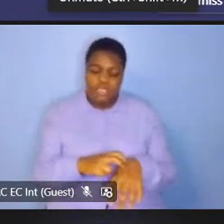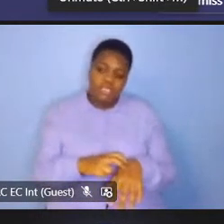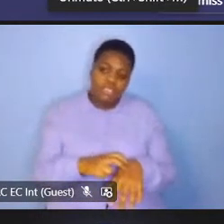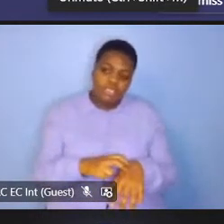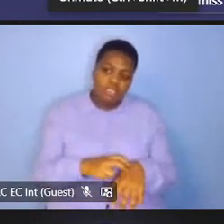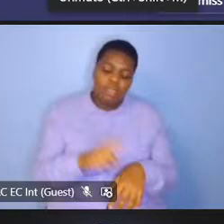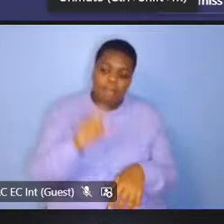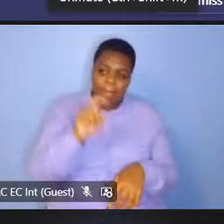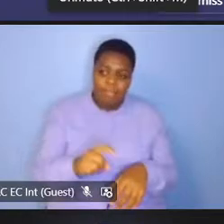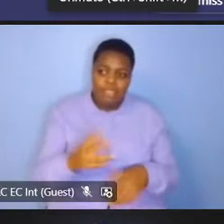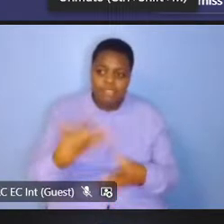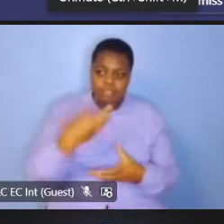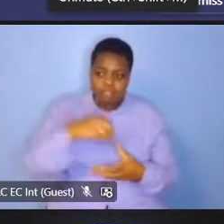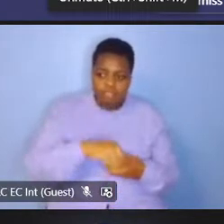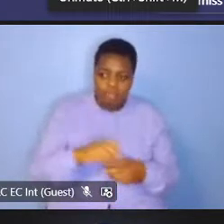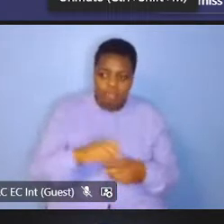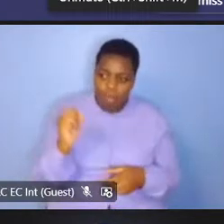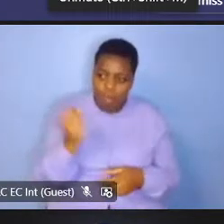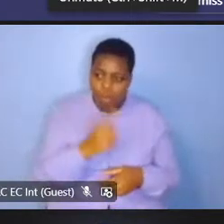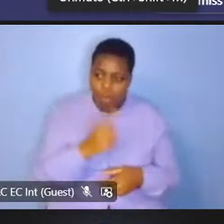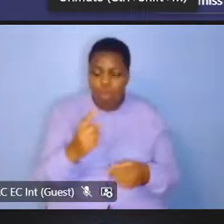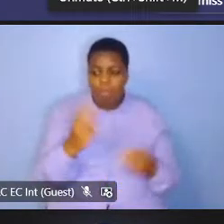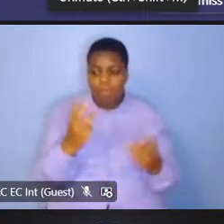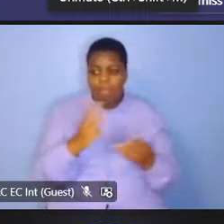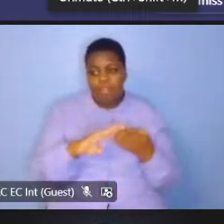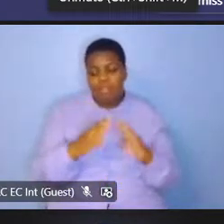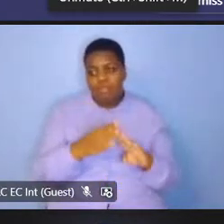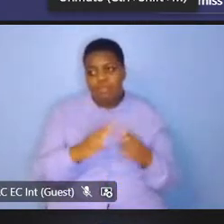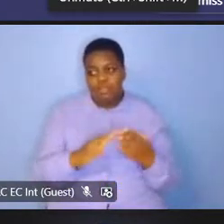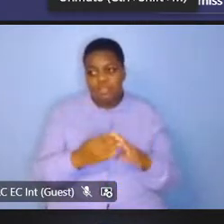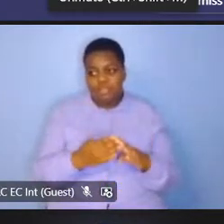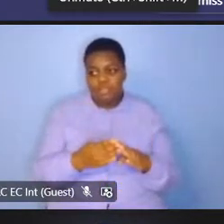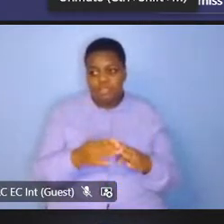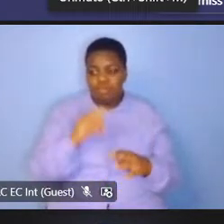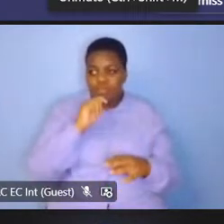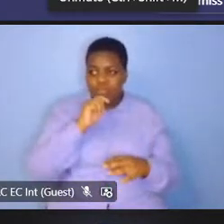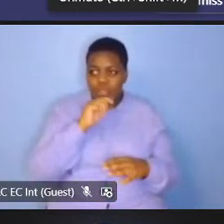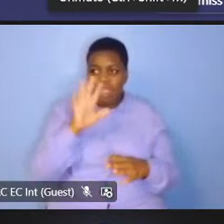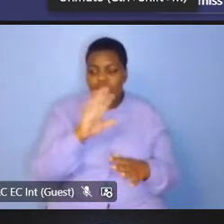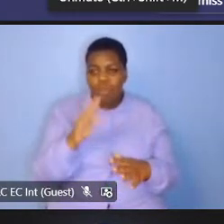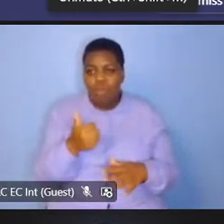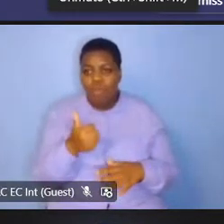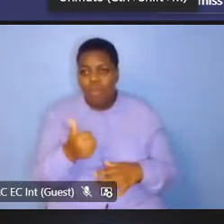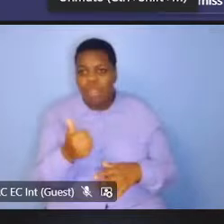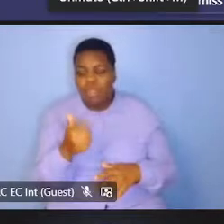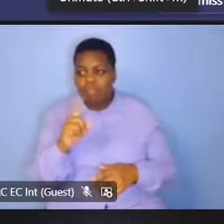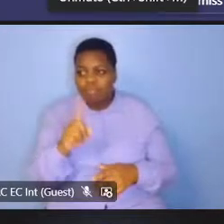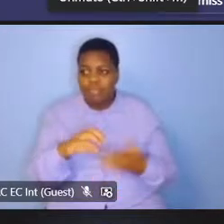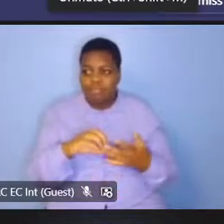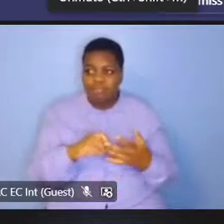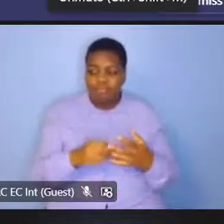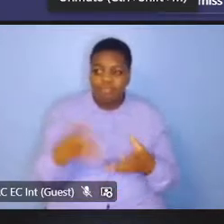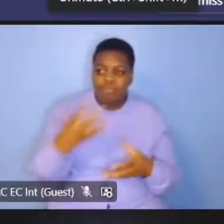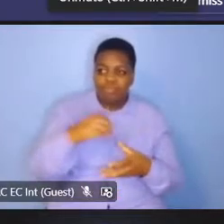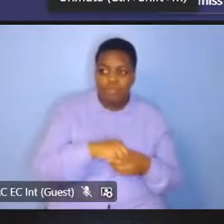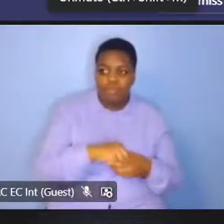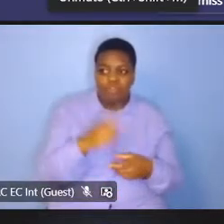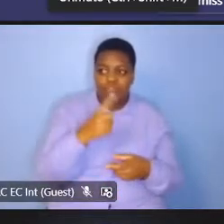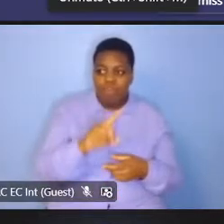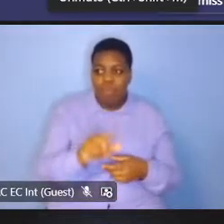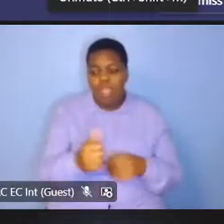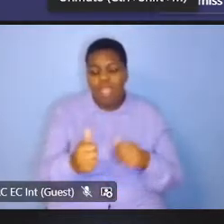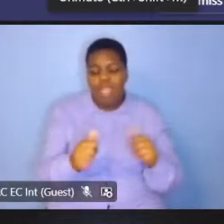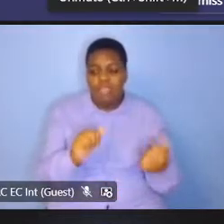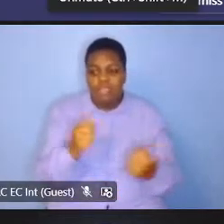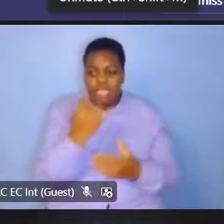should cater the needs of everybody in the society. There should be no right that infringe on the rights of other